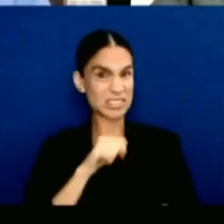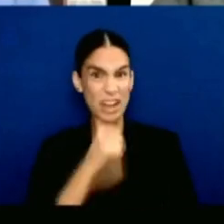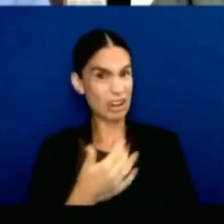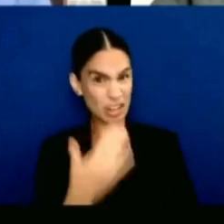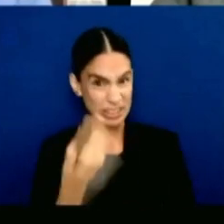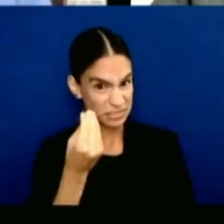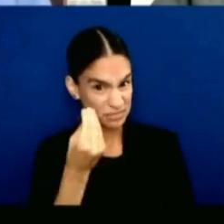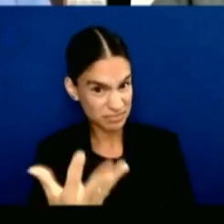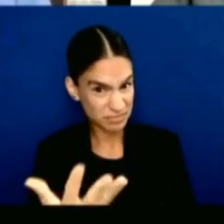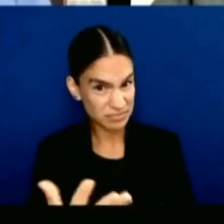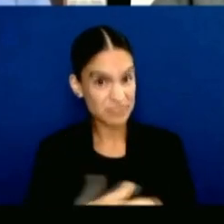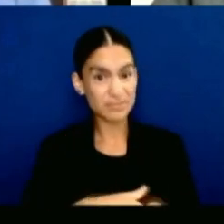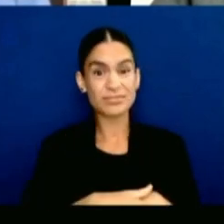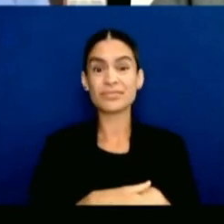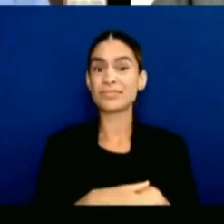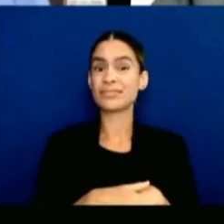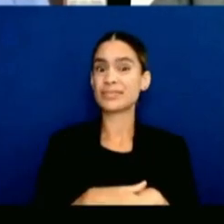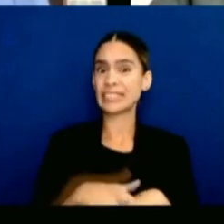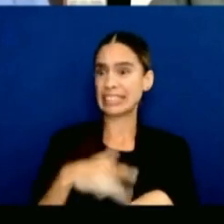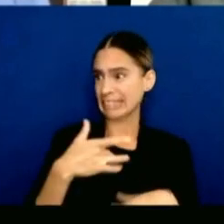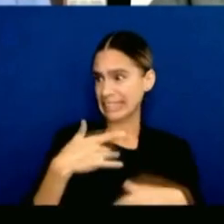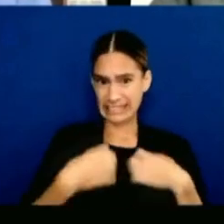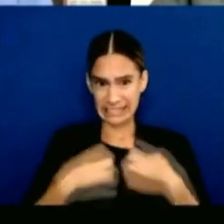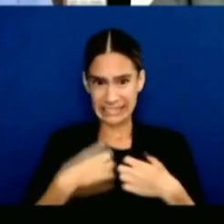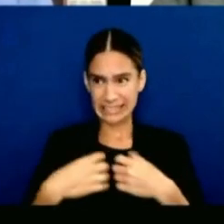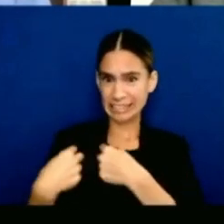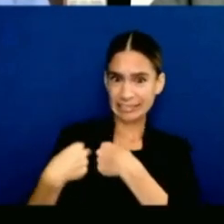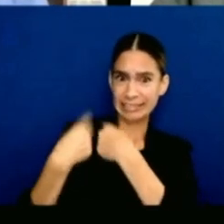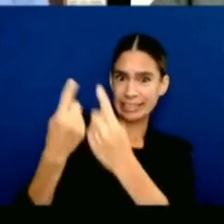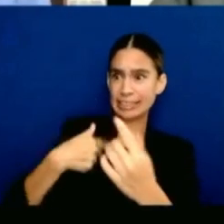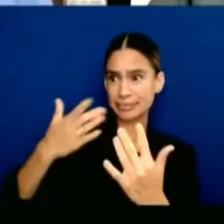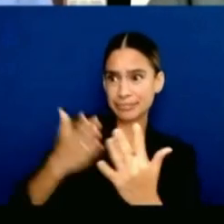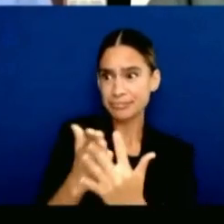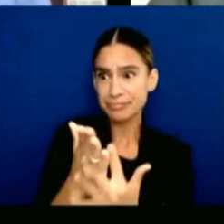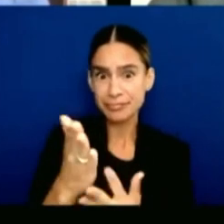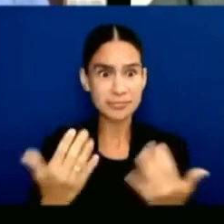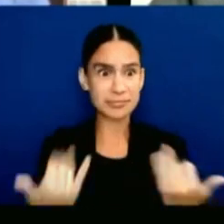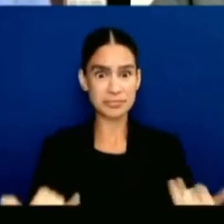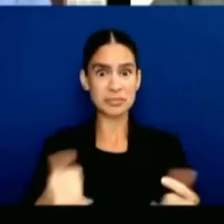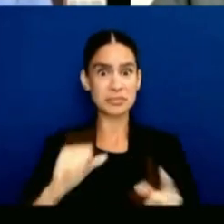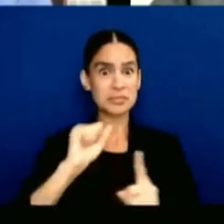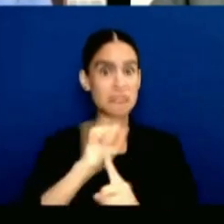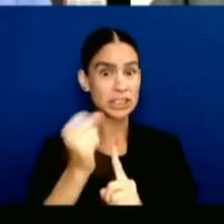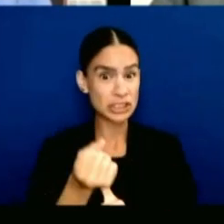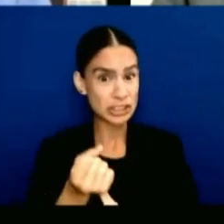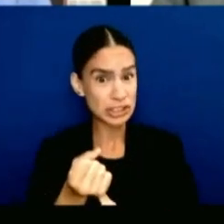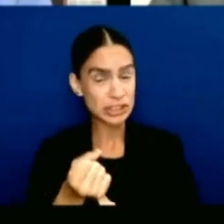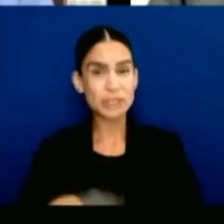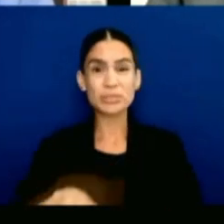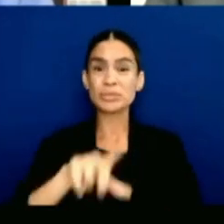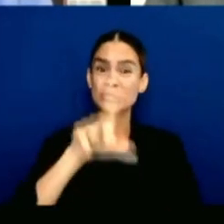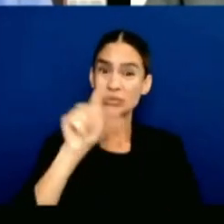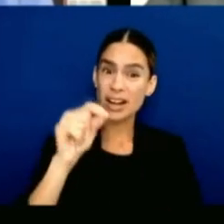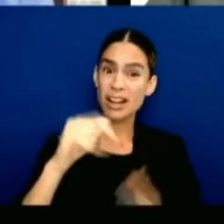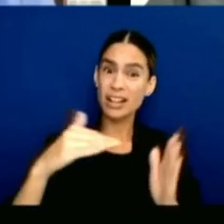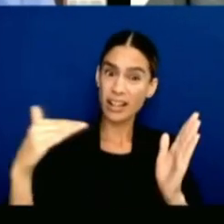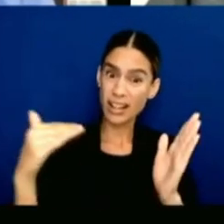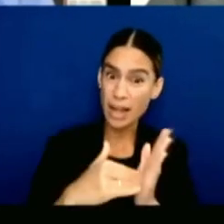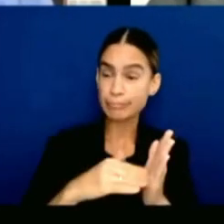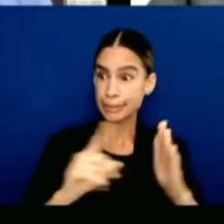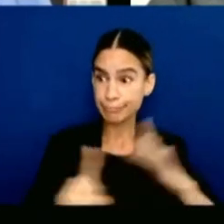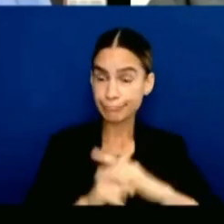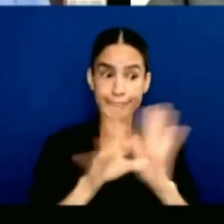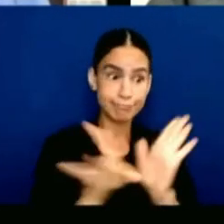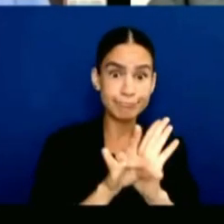situation, we were averaging about 20,000 new cases a day, and then a series of circumstances associated